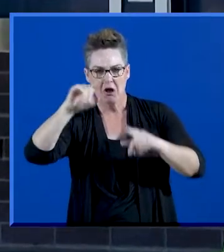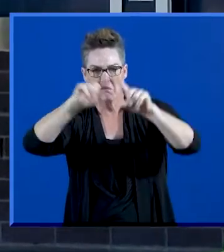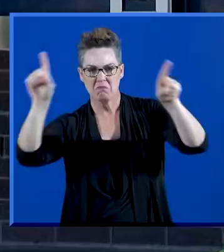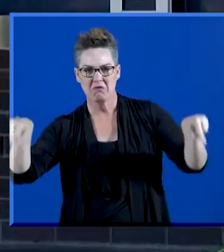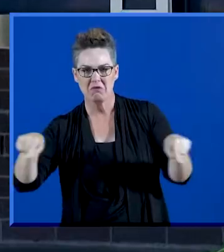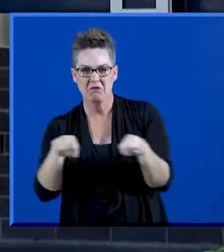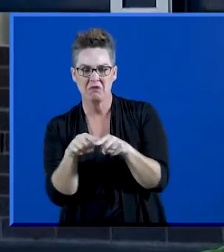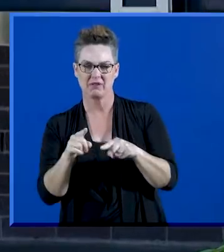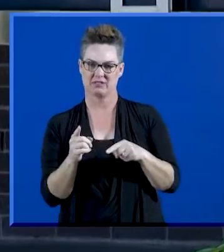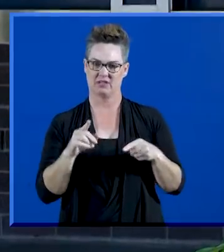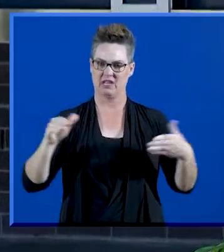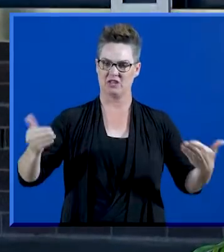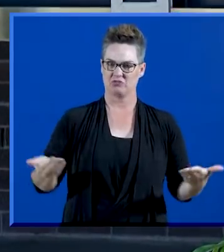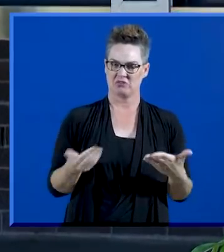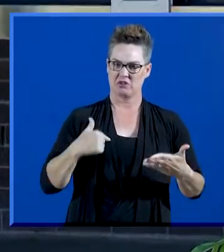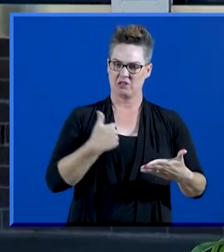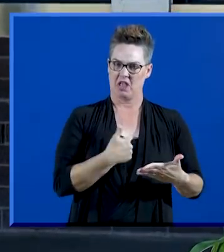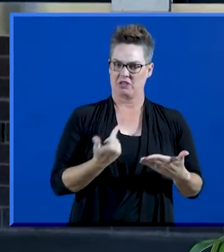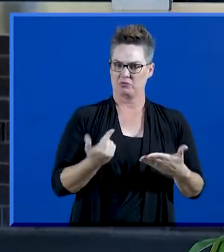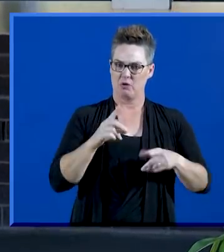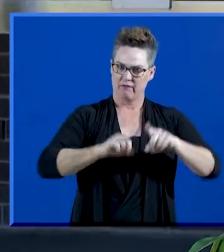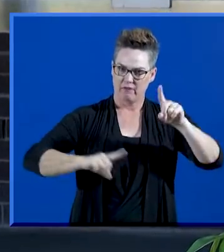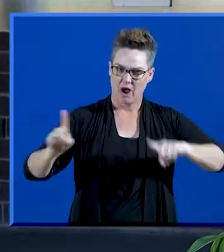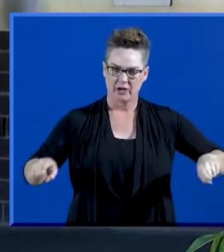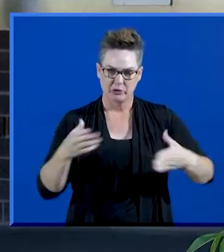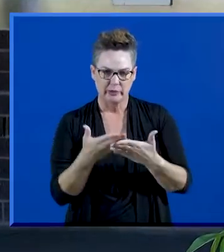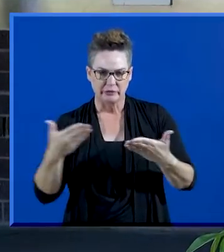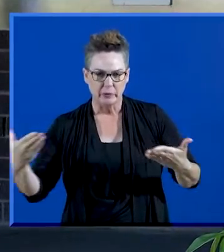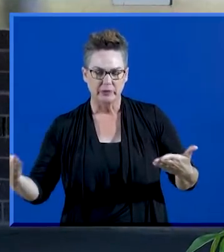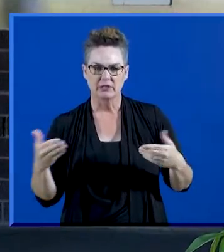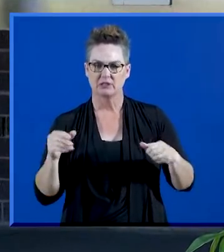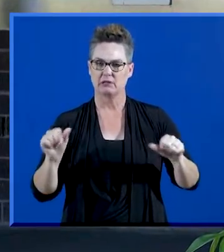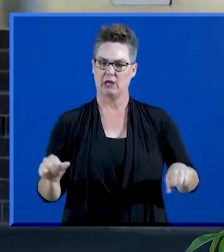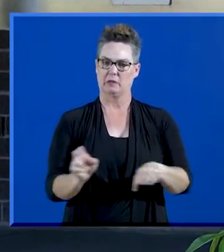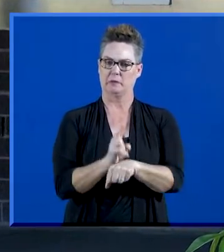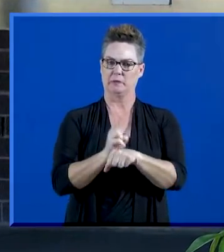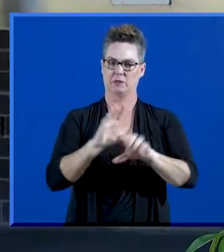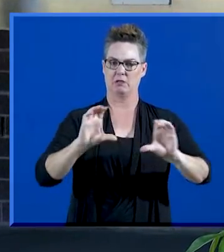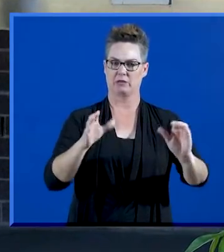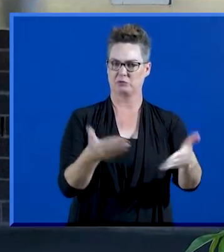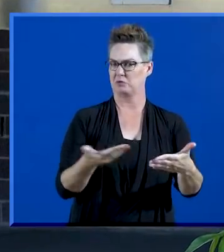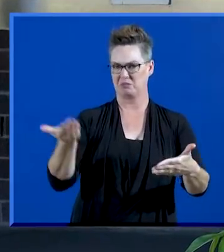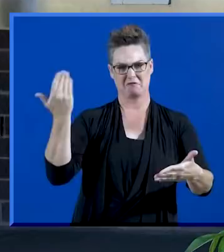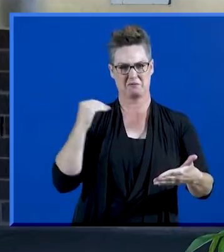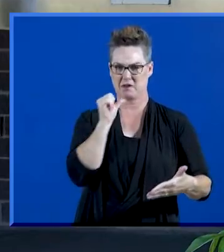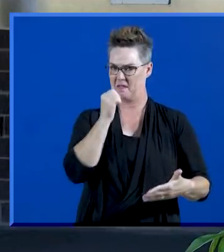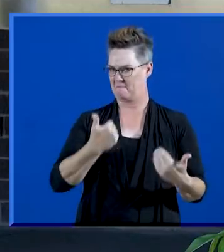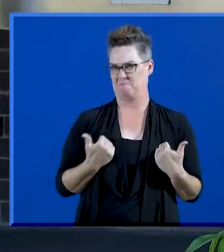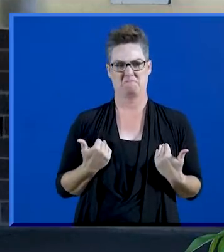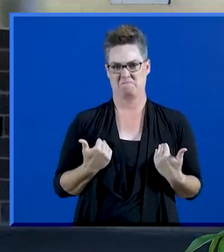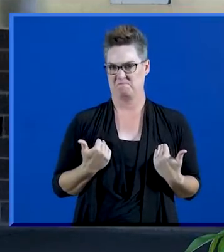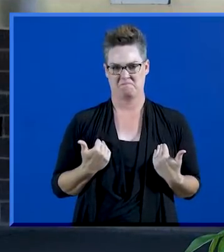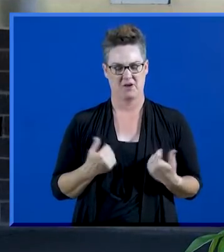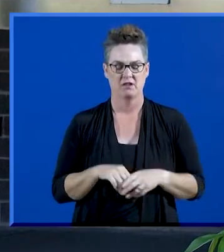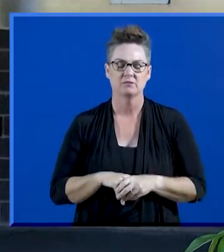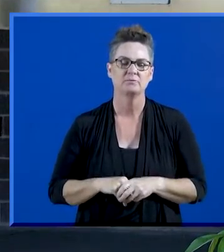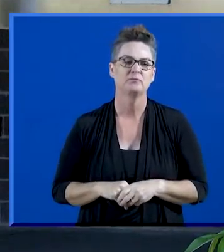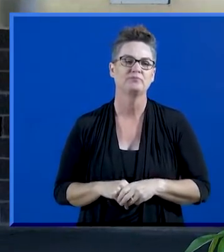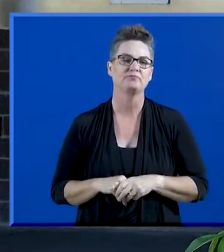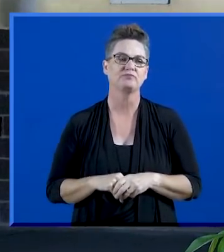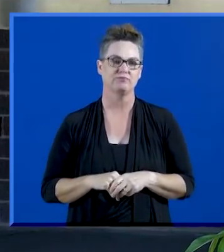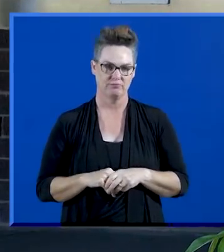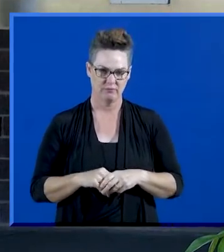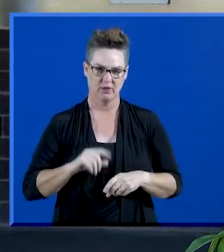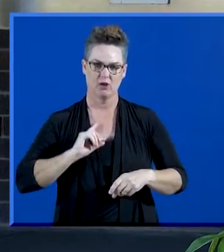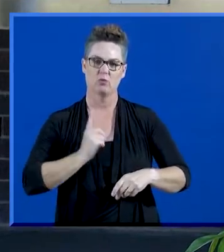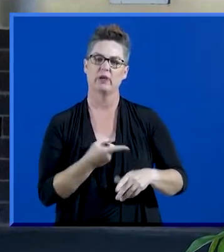smartboards. Our teachers were able to begin introducing us to a variety of resources and materials that had been absent from the classroom previously.